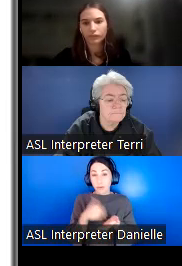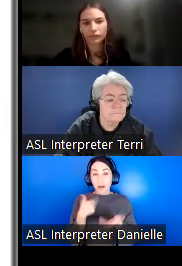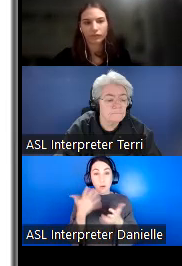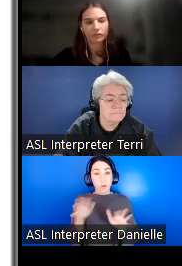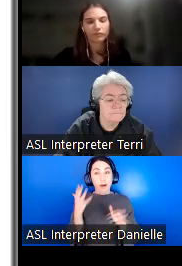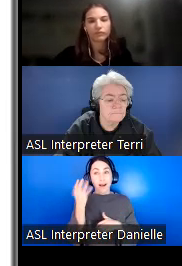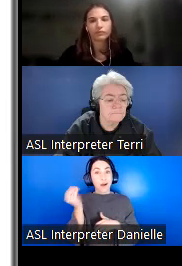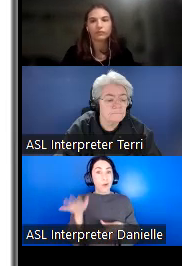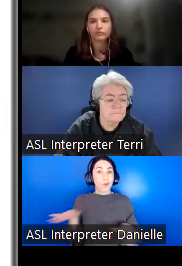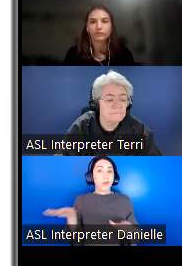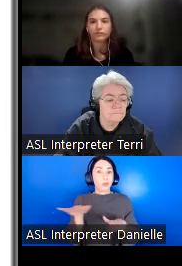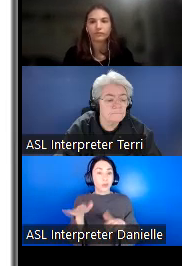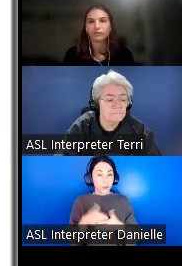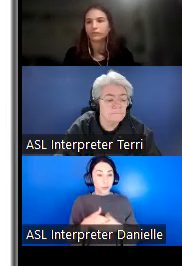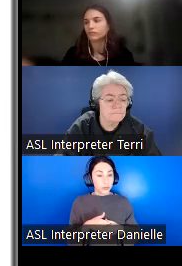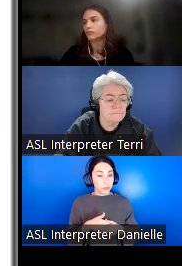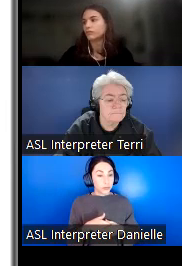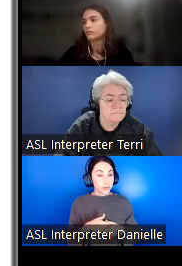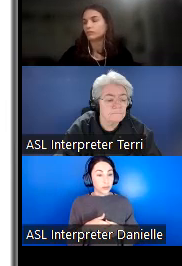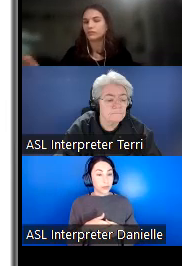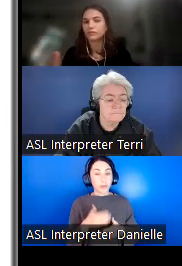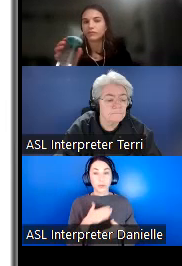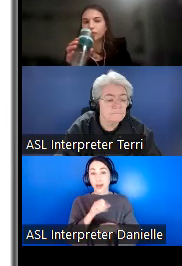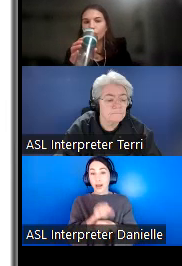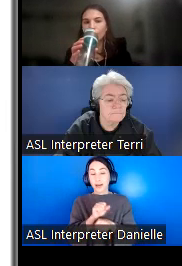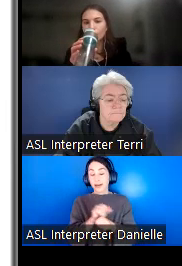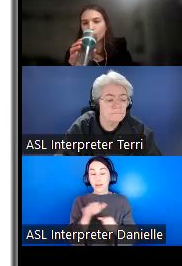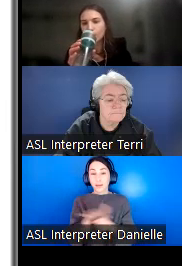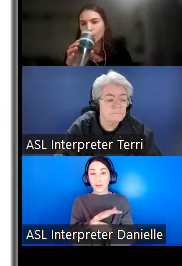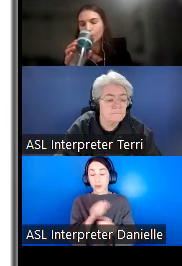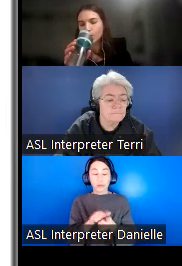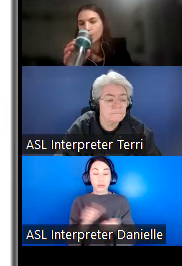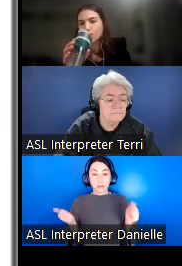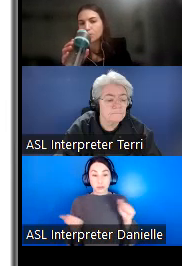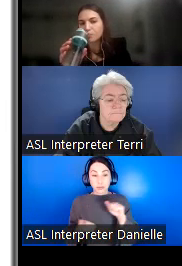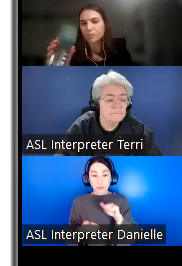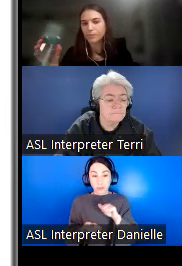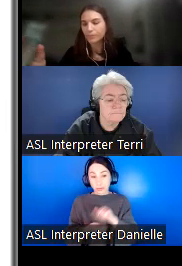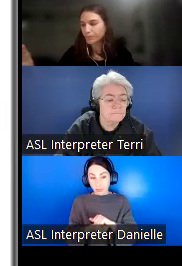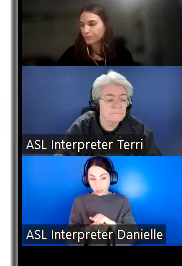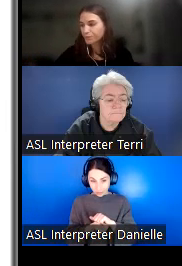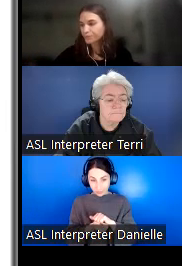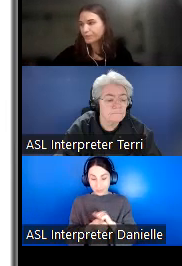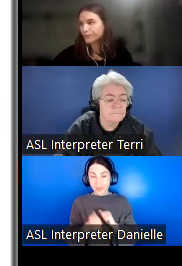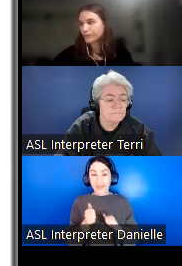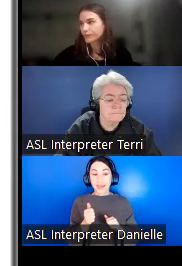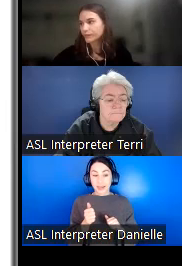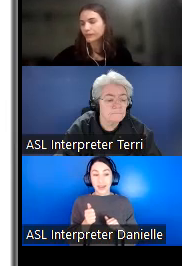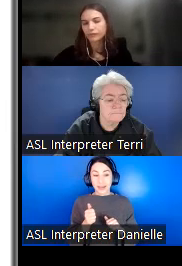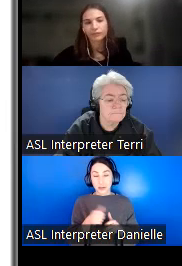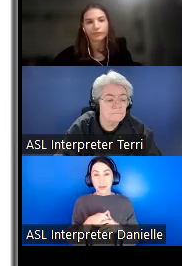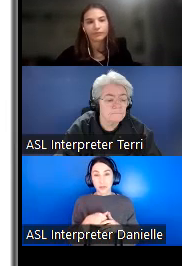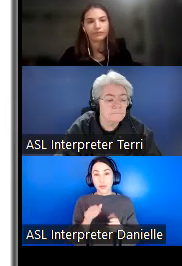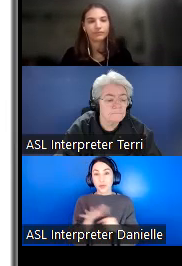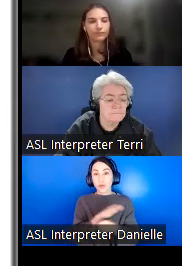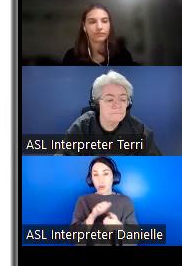world. So my career took a complete left turn, or right turn, I'm not sure. But my turn, let's start that over again. My career took a complete turn as a